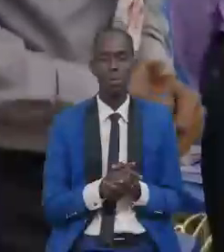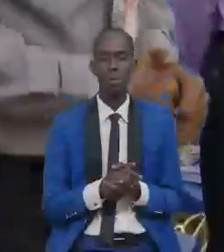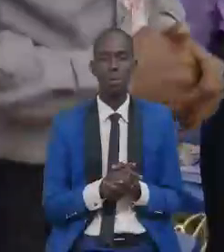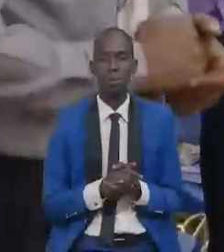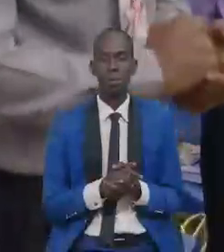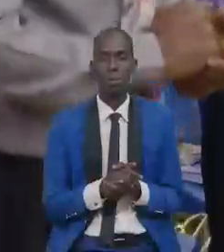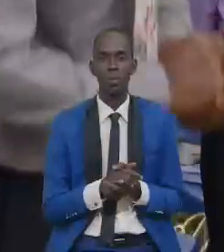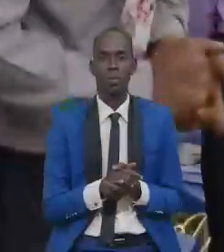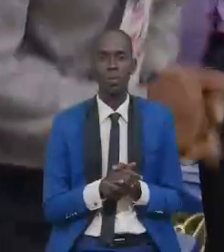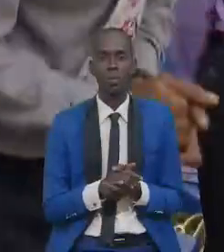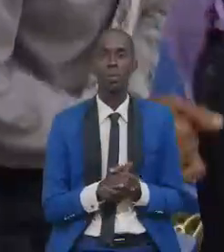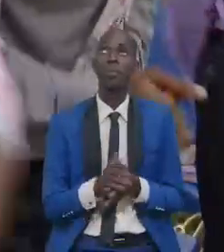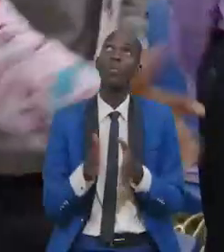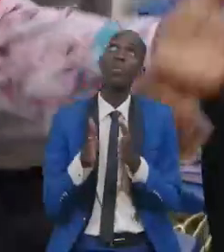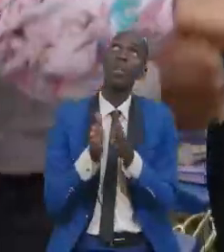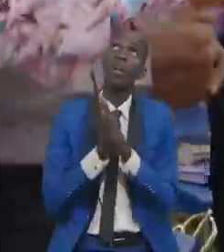Ask him,